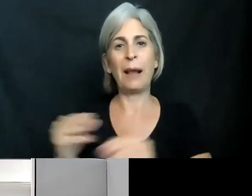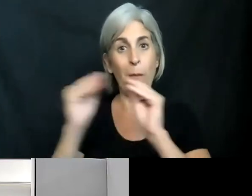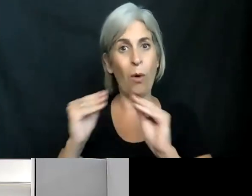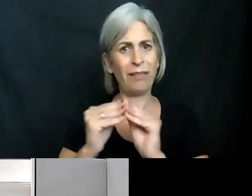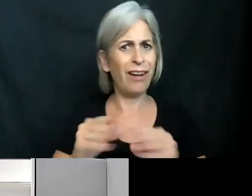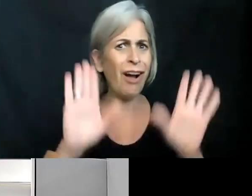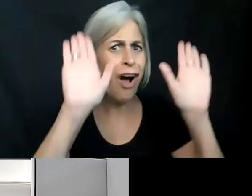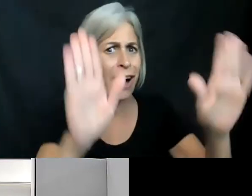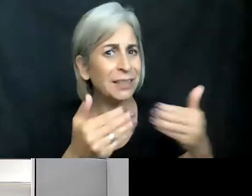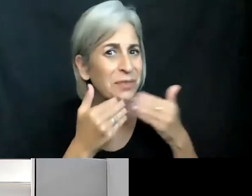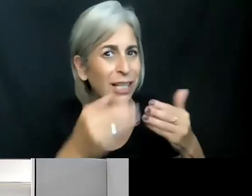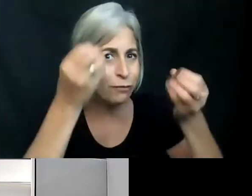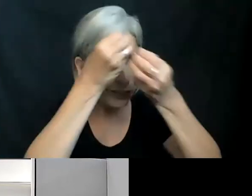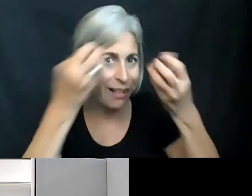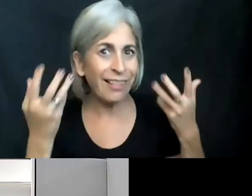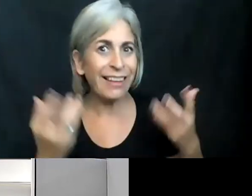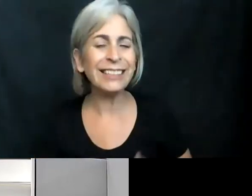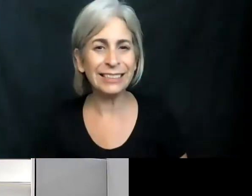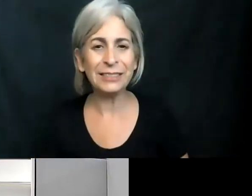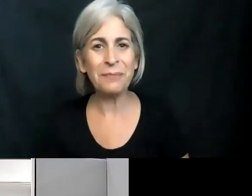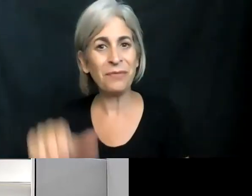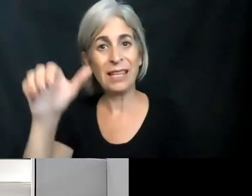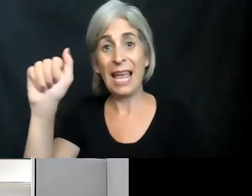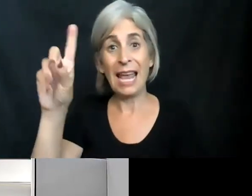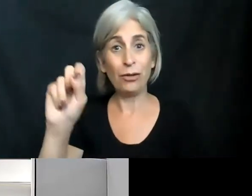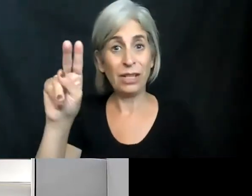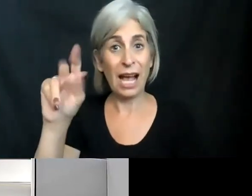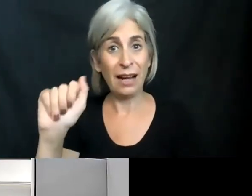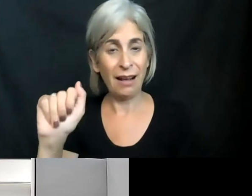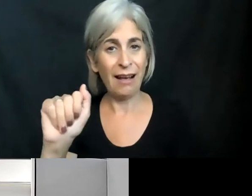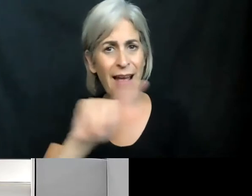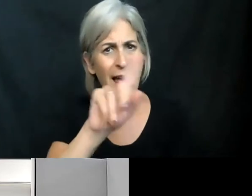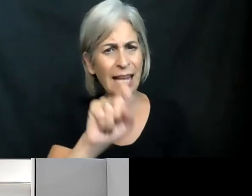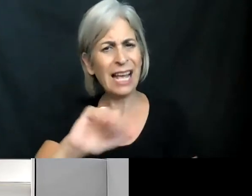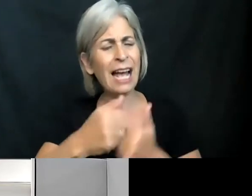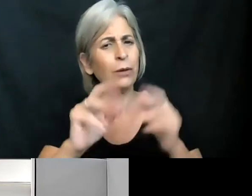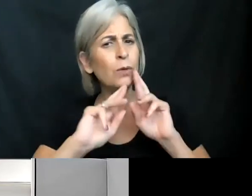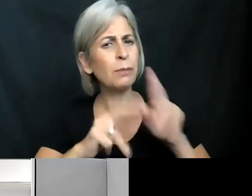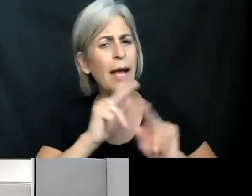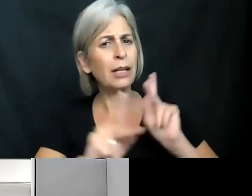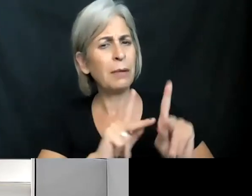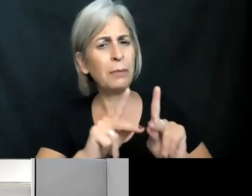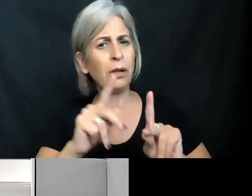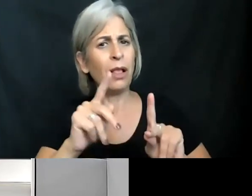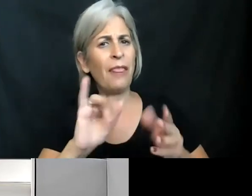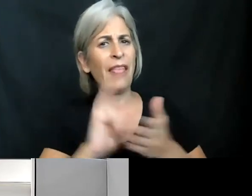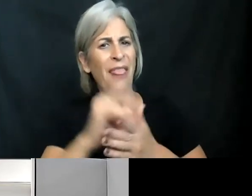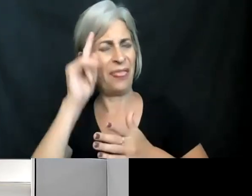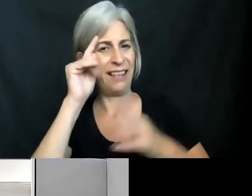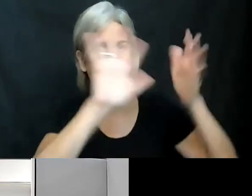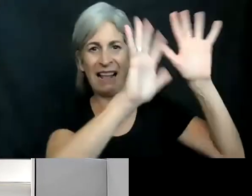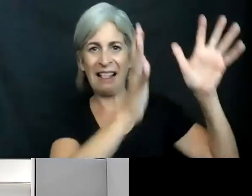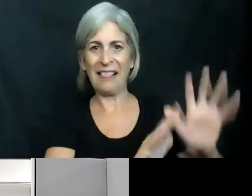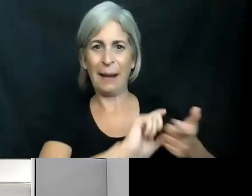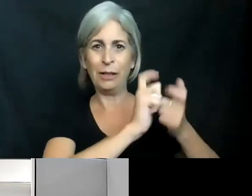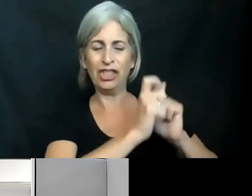for telling us that. Adriana asks, how do you respond to people who believe climate change is a myth? So